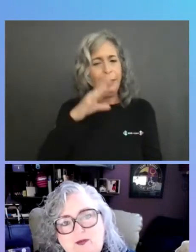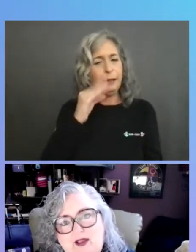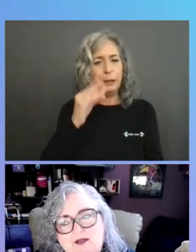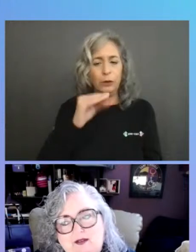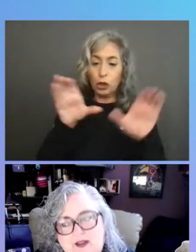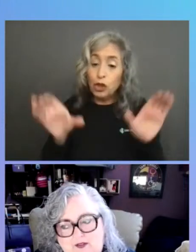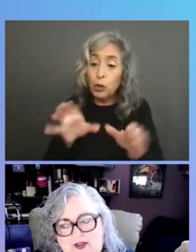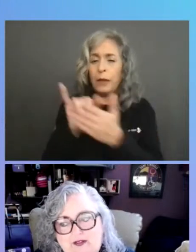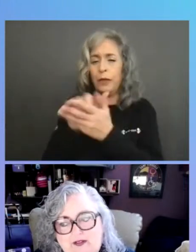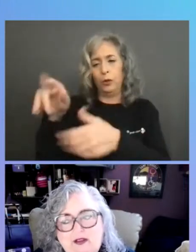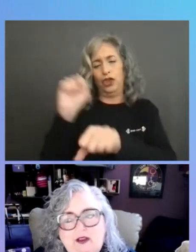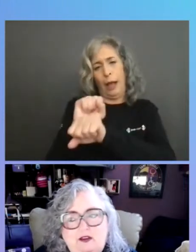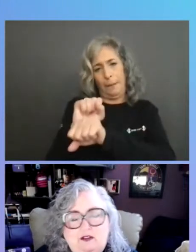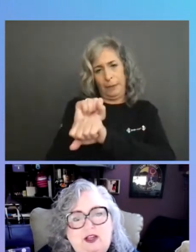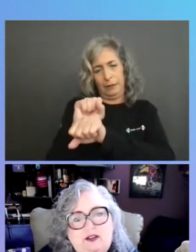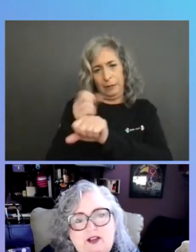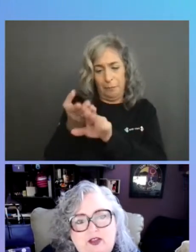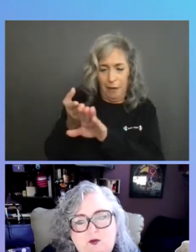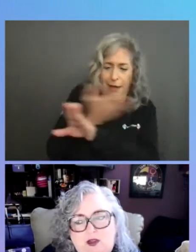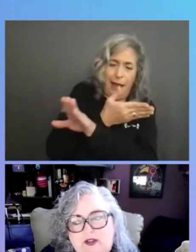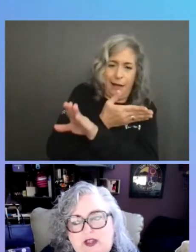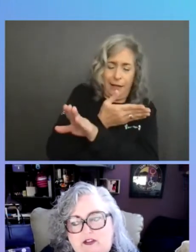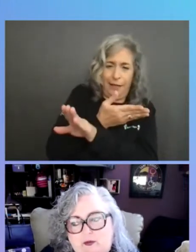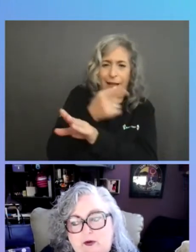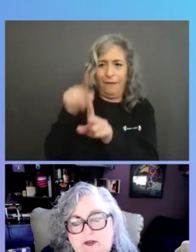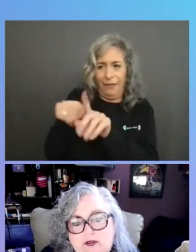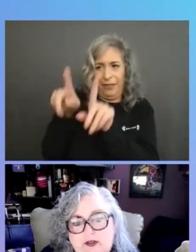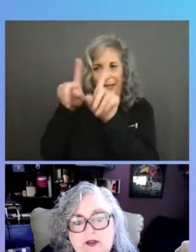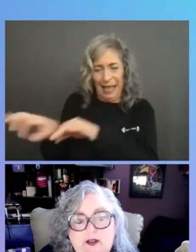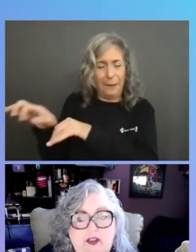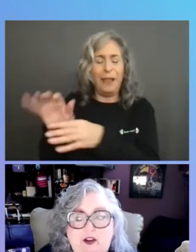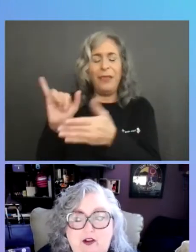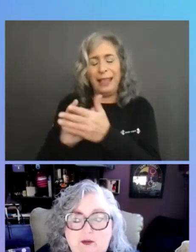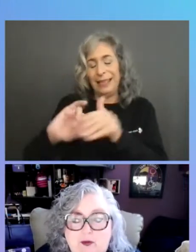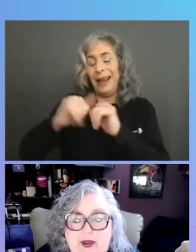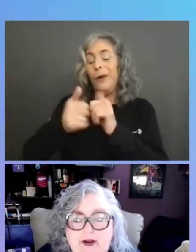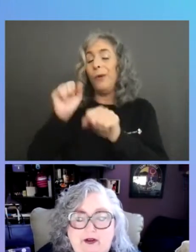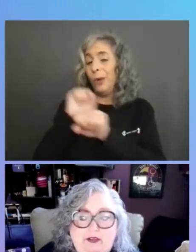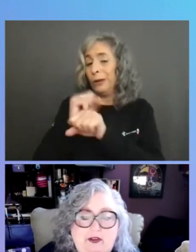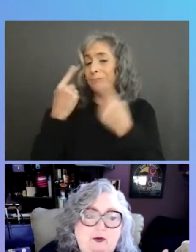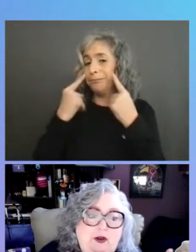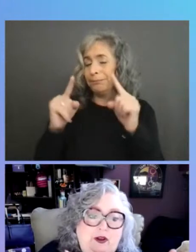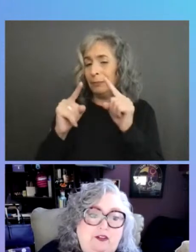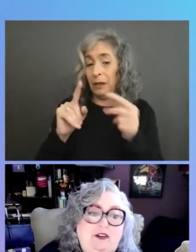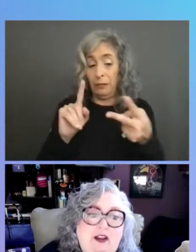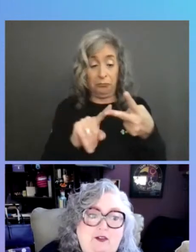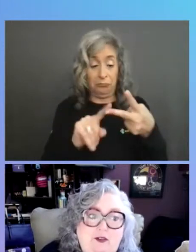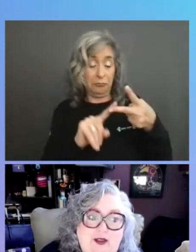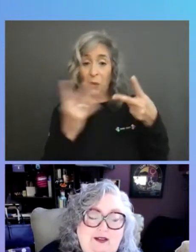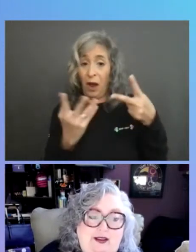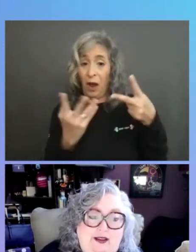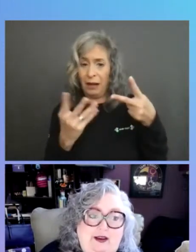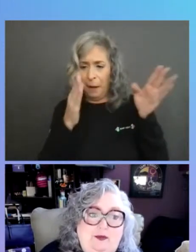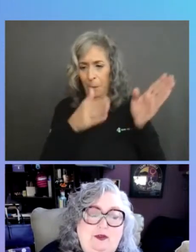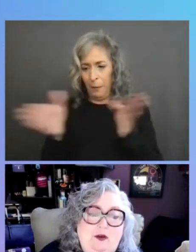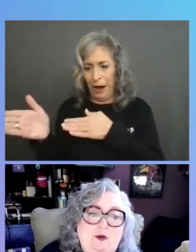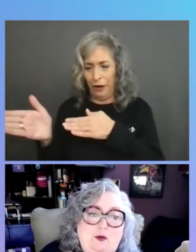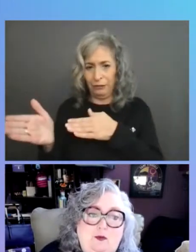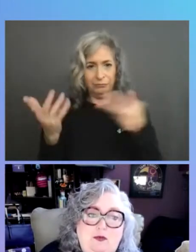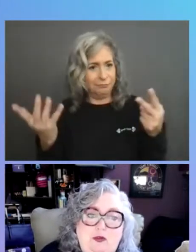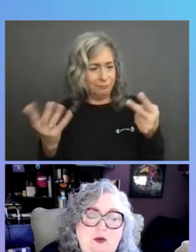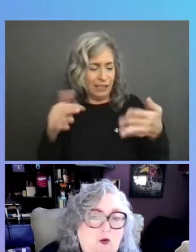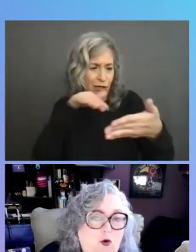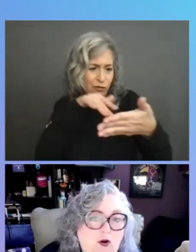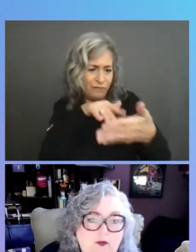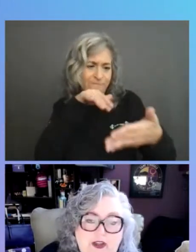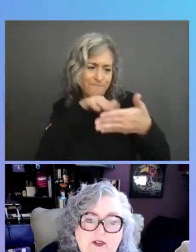those job tasks in advance. So that's how that qualification works. Then you need to prepare. So study for the exam.